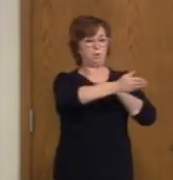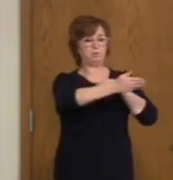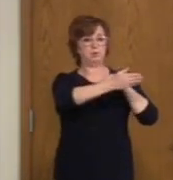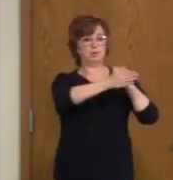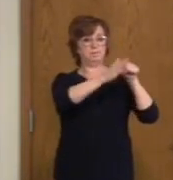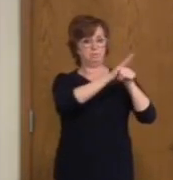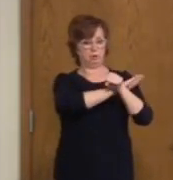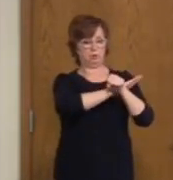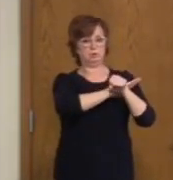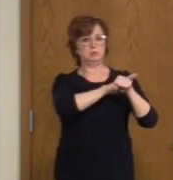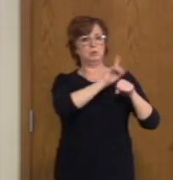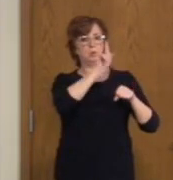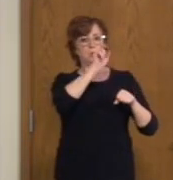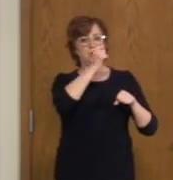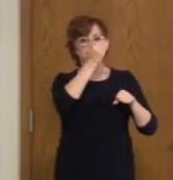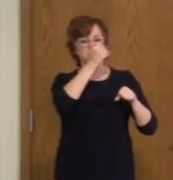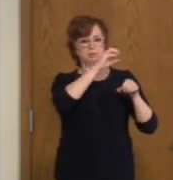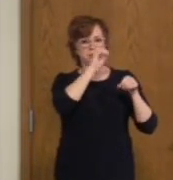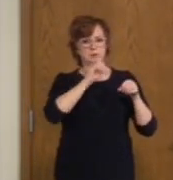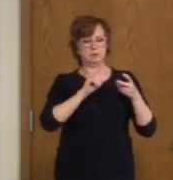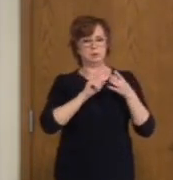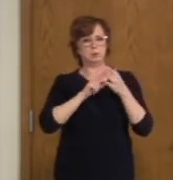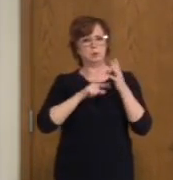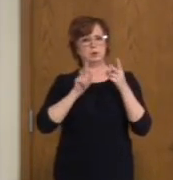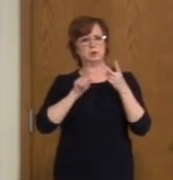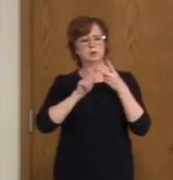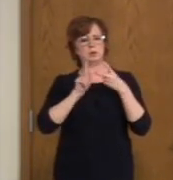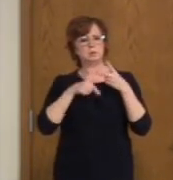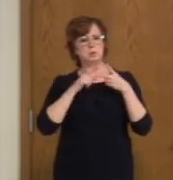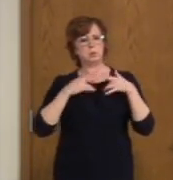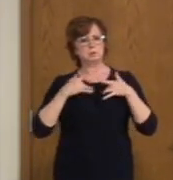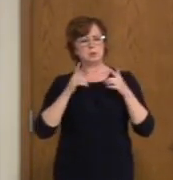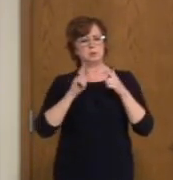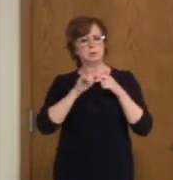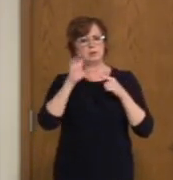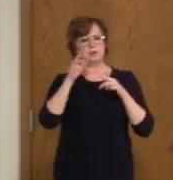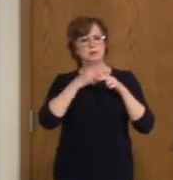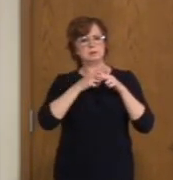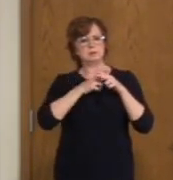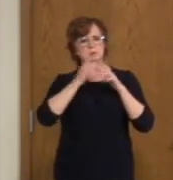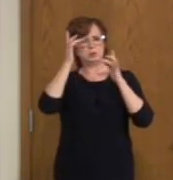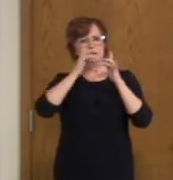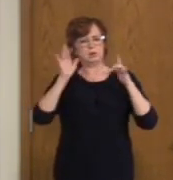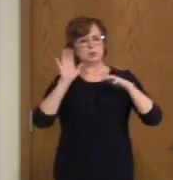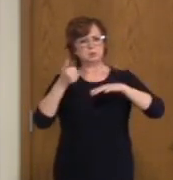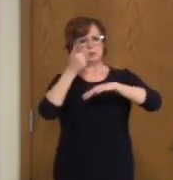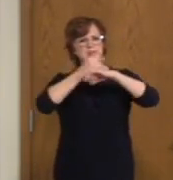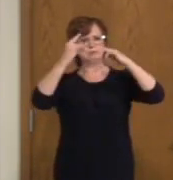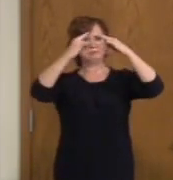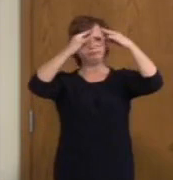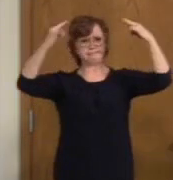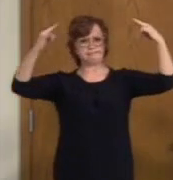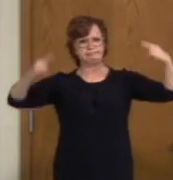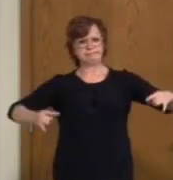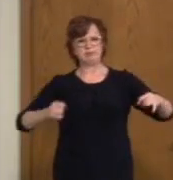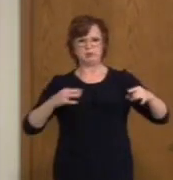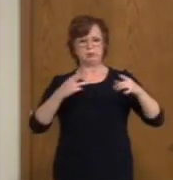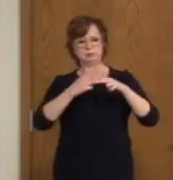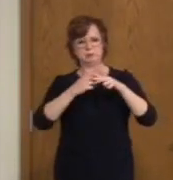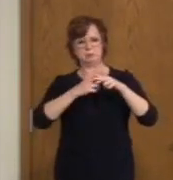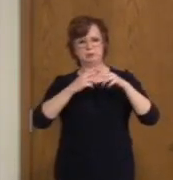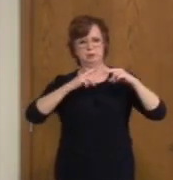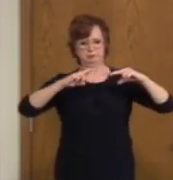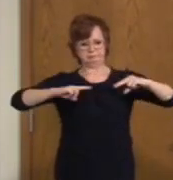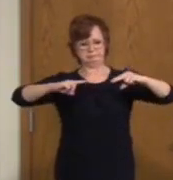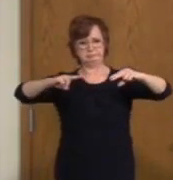just wondering what the status of the field hospital is in Regina. Is that kind of up and ready to go if it's needed? And at what